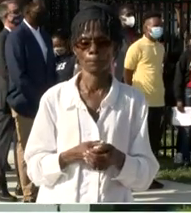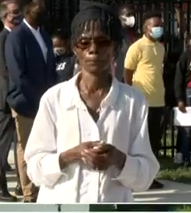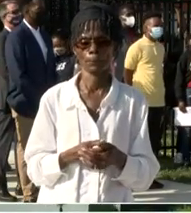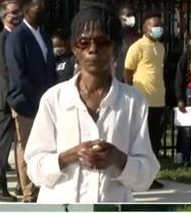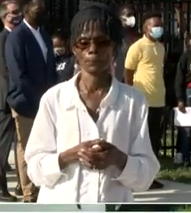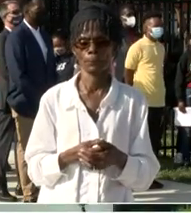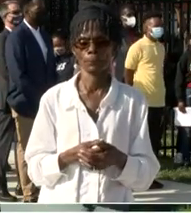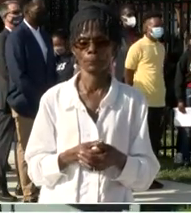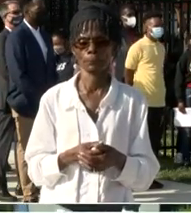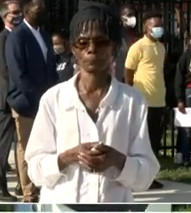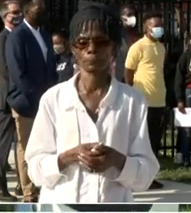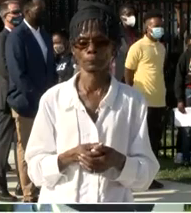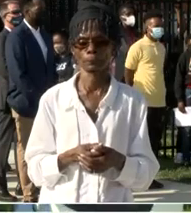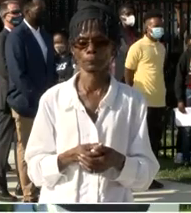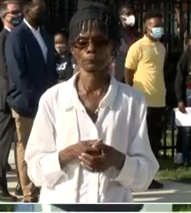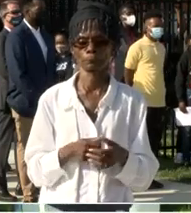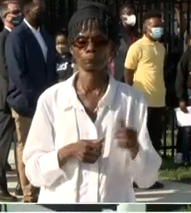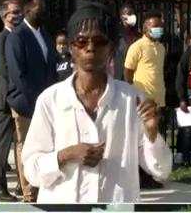Okay, right here up front.